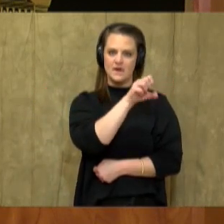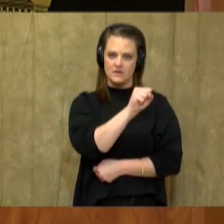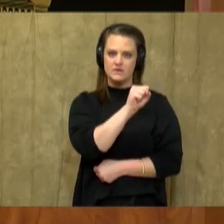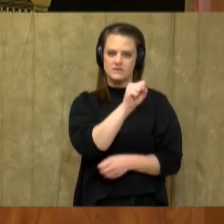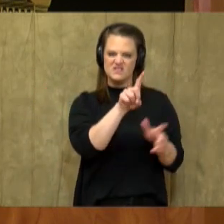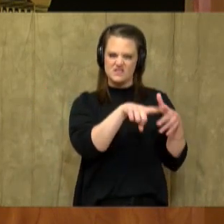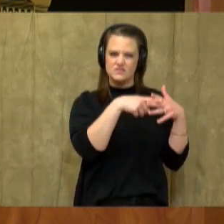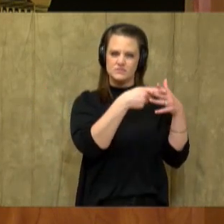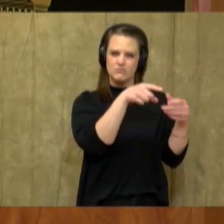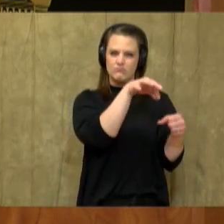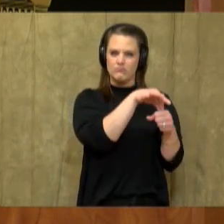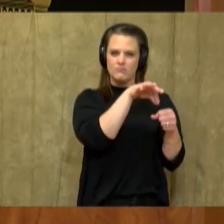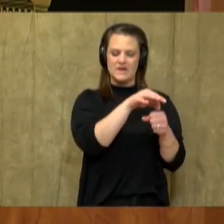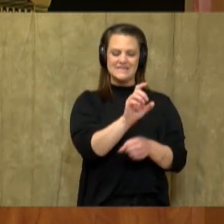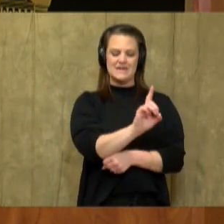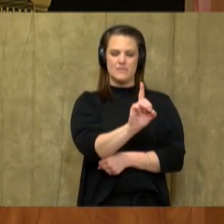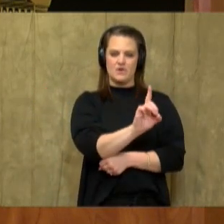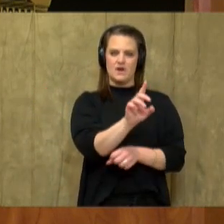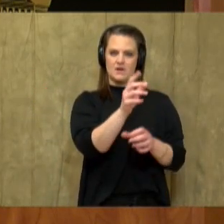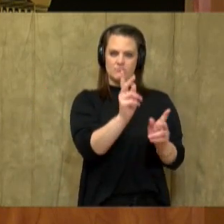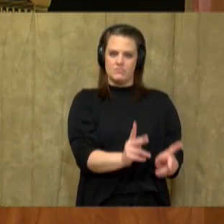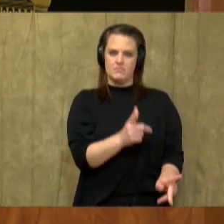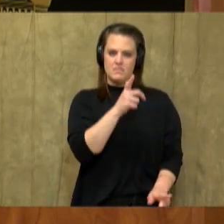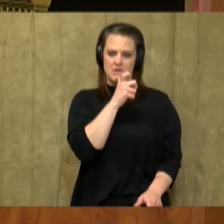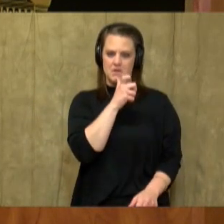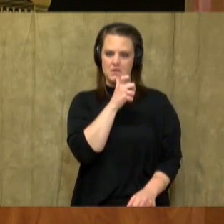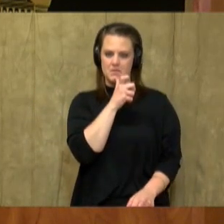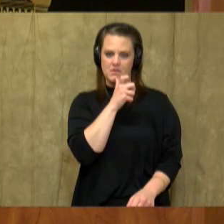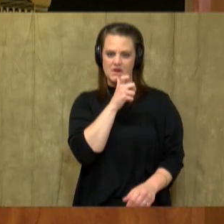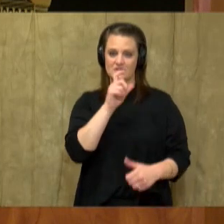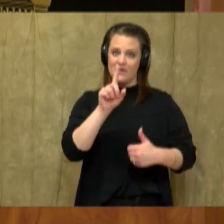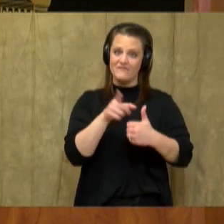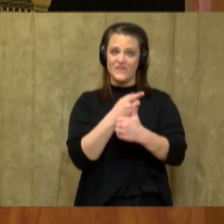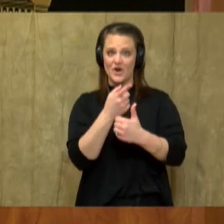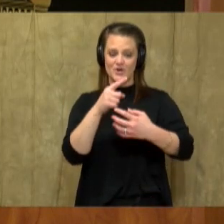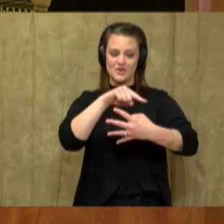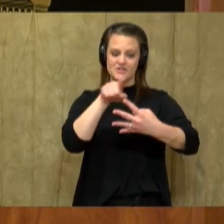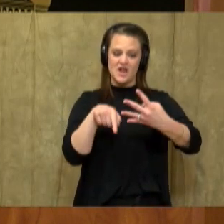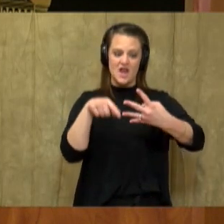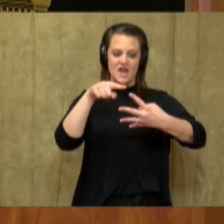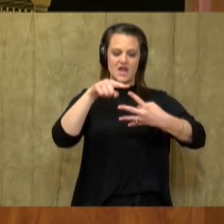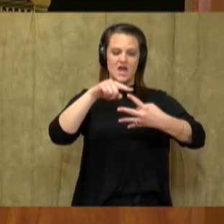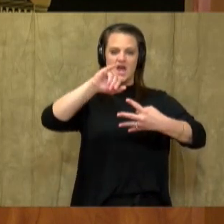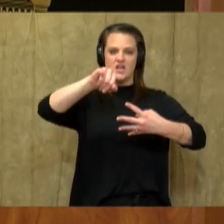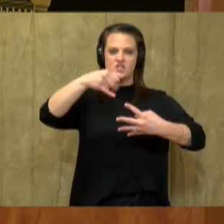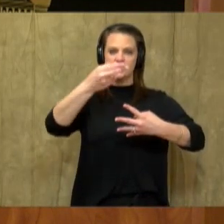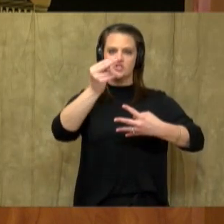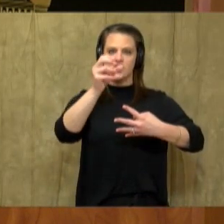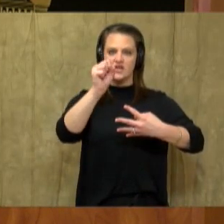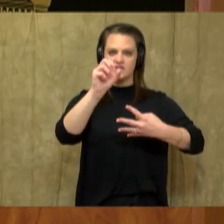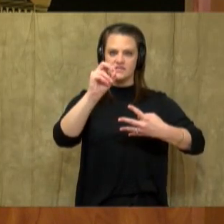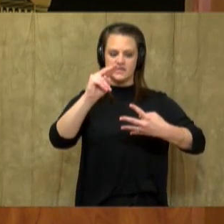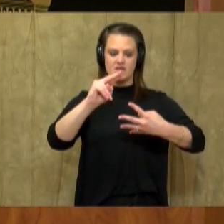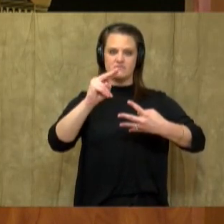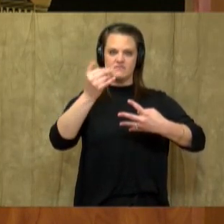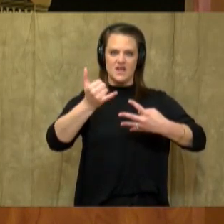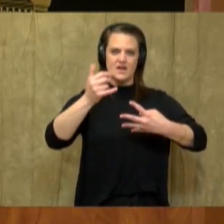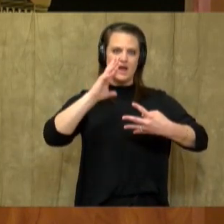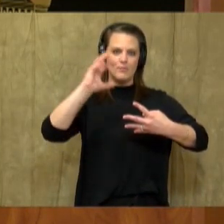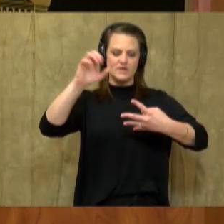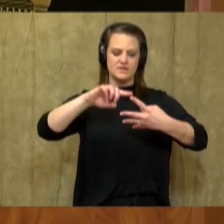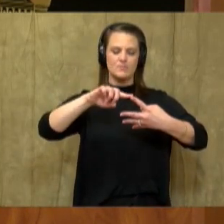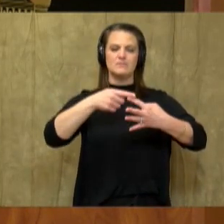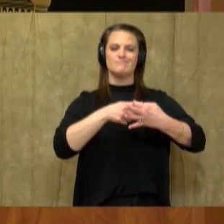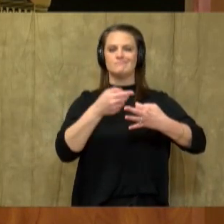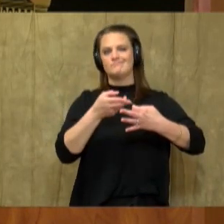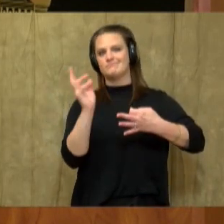be the Democratic nominee. Well, President Johnson originally is on the ticket, but he decides to drop out of the race. And he says why